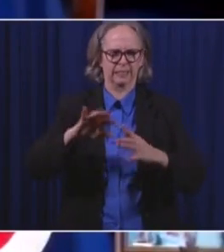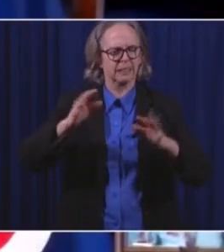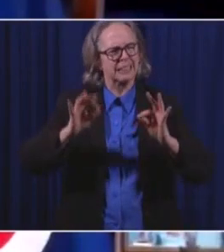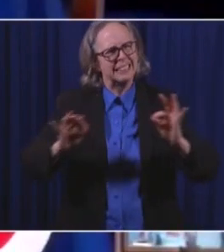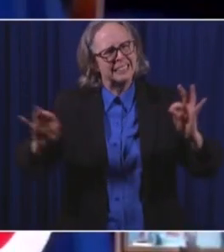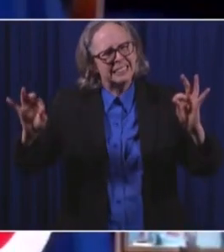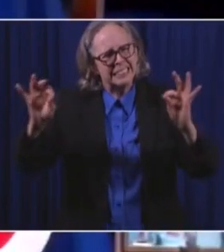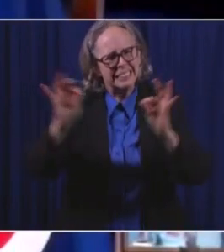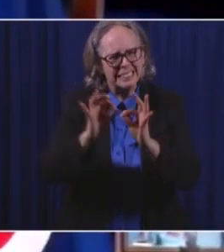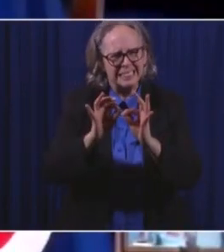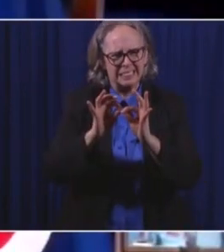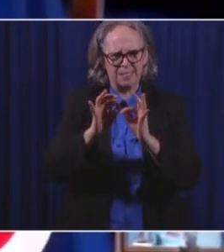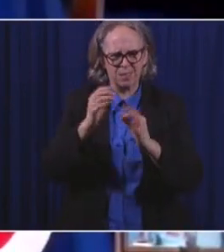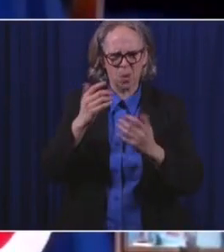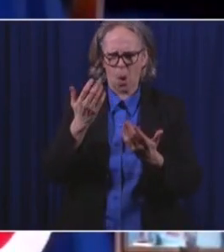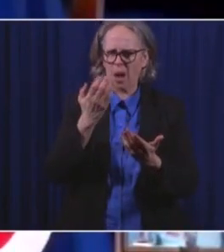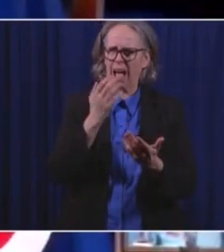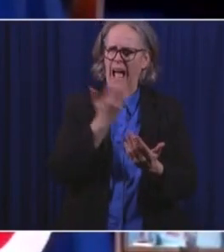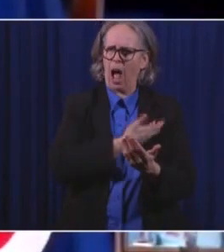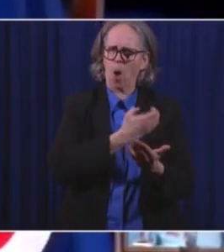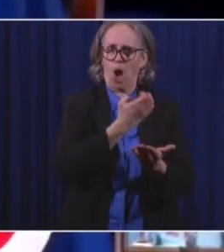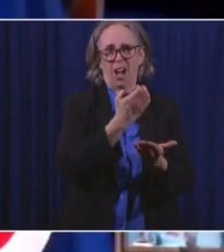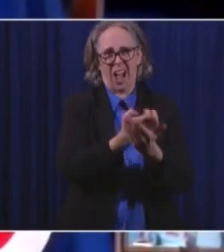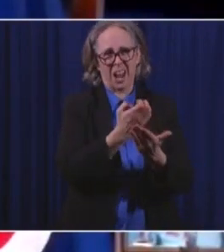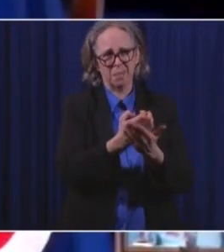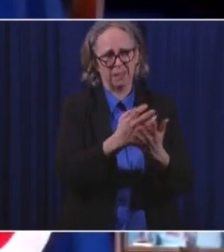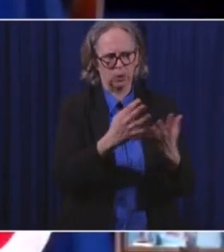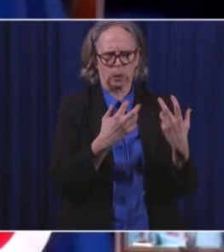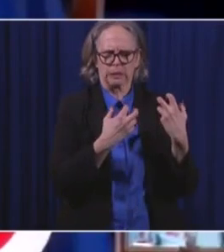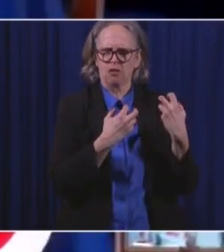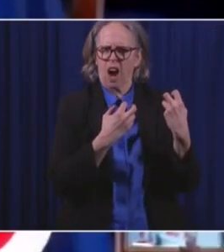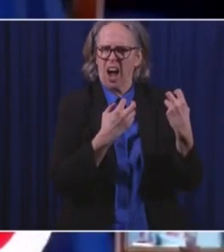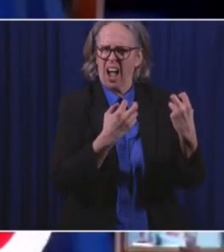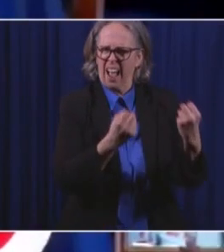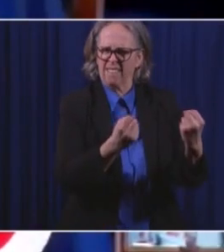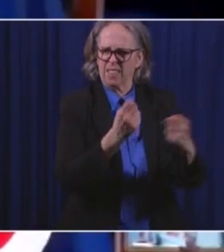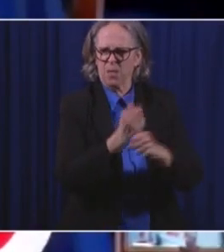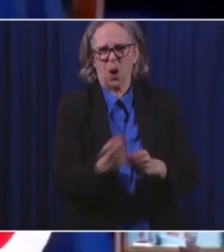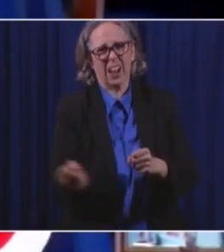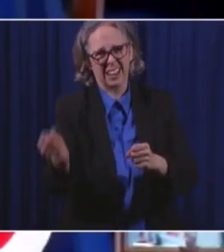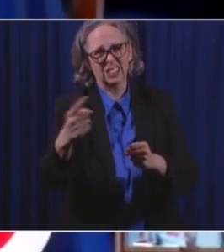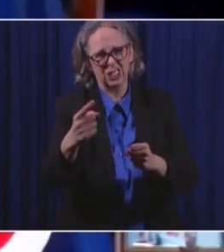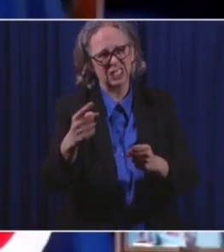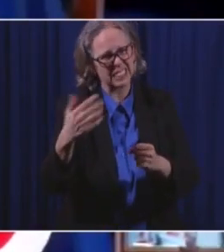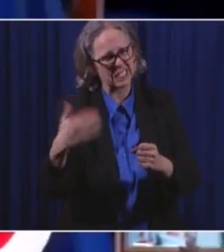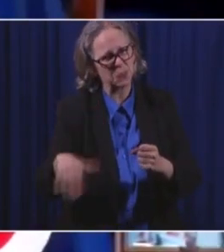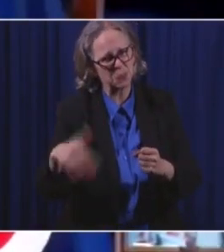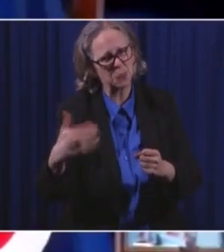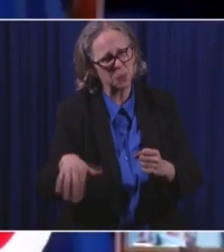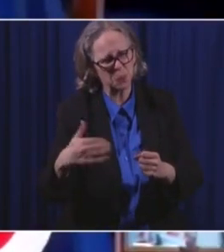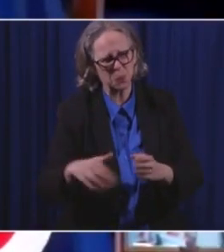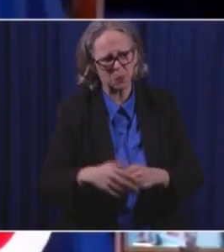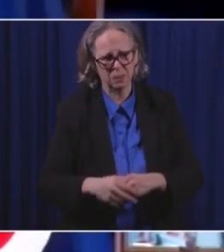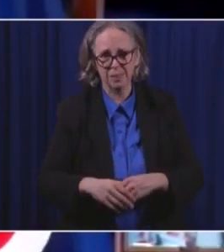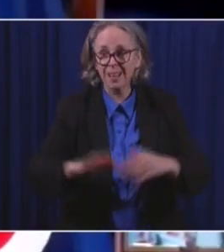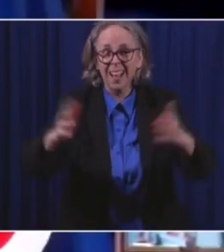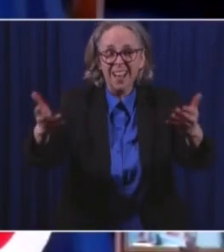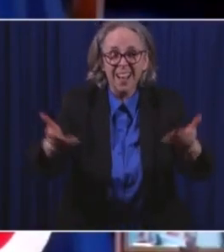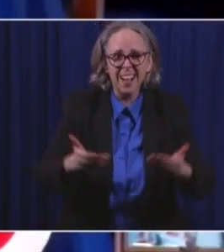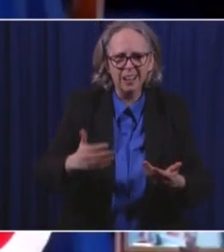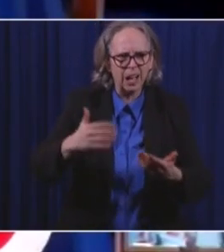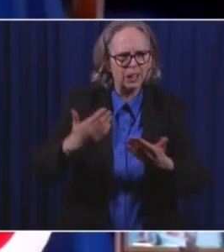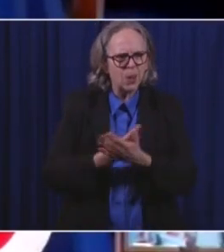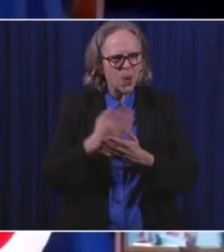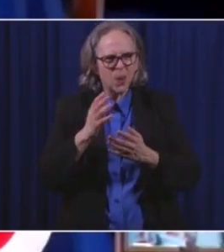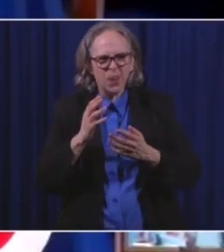of the foundation for our economic recovery in 2021. And we really welcome these new investments from companies who